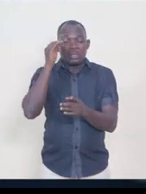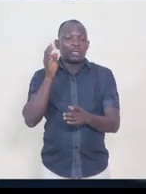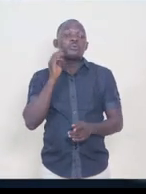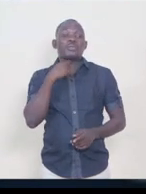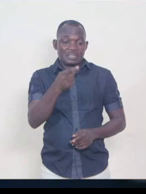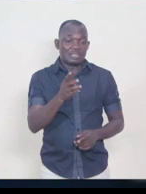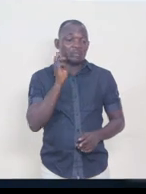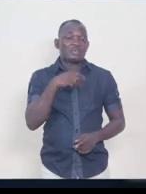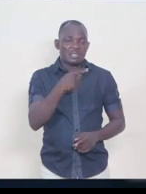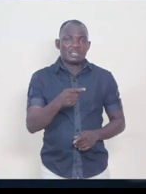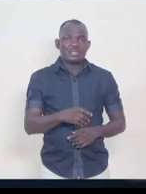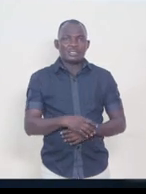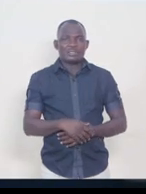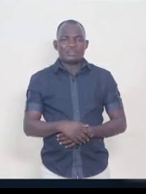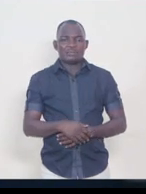her.